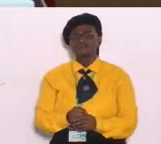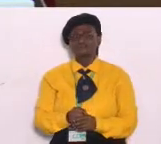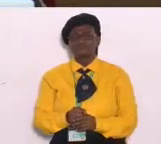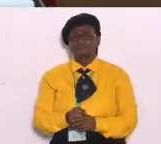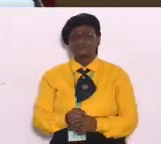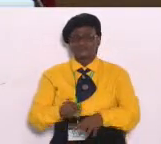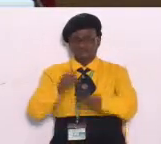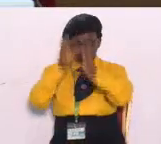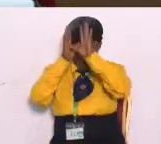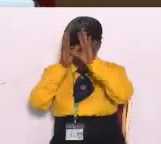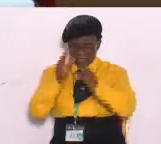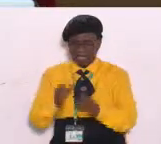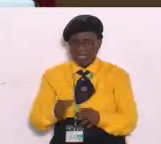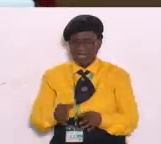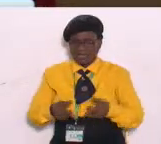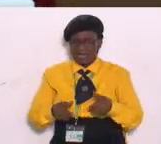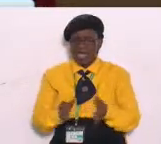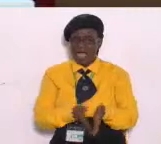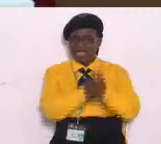Daddy asked me to let you know,